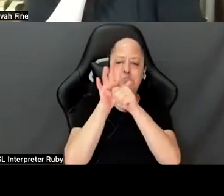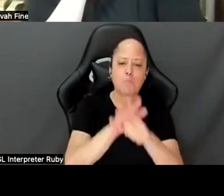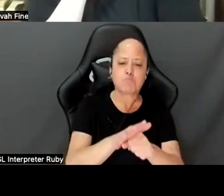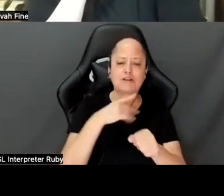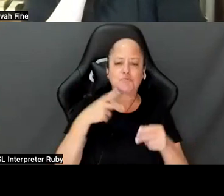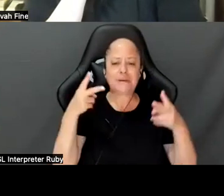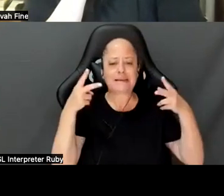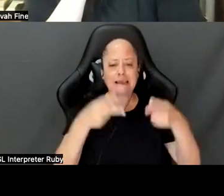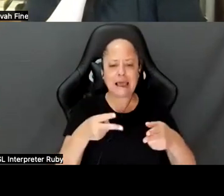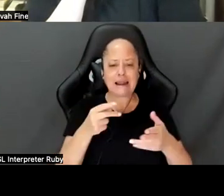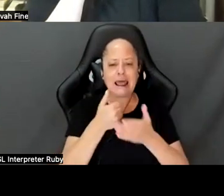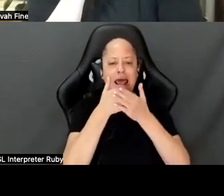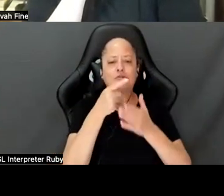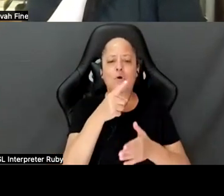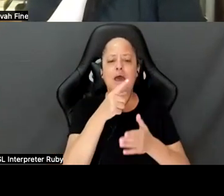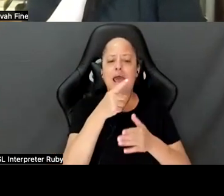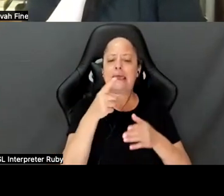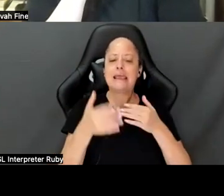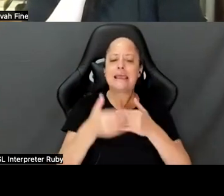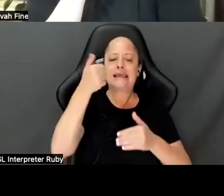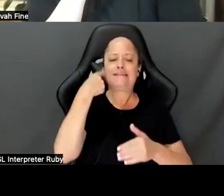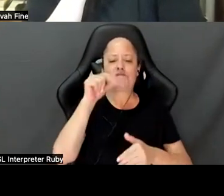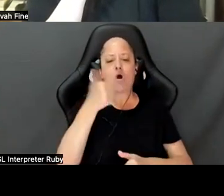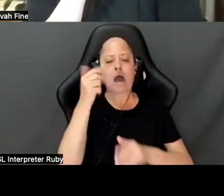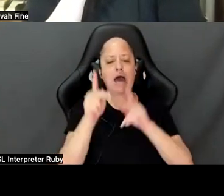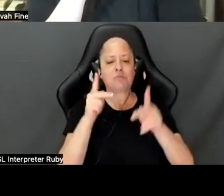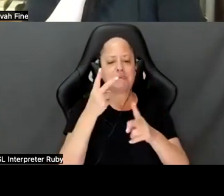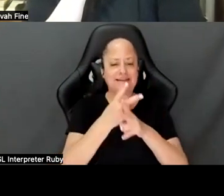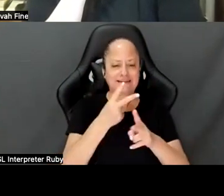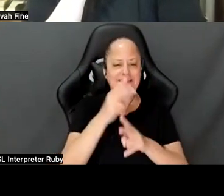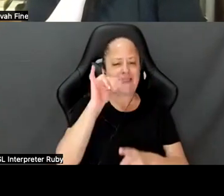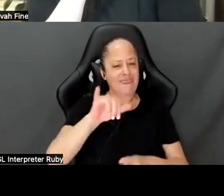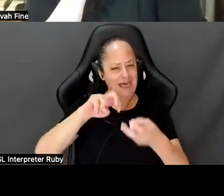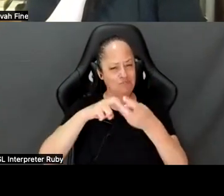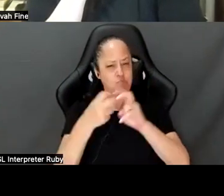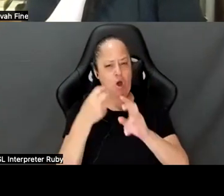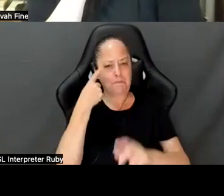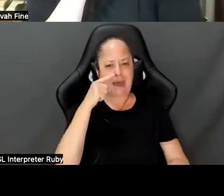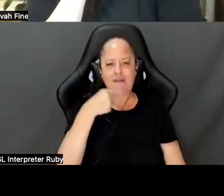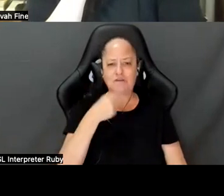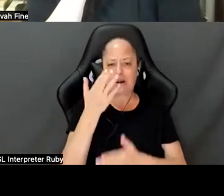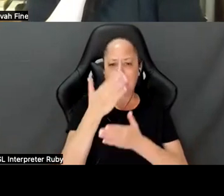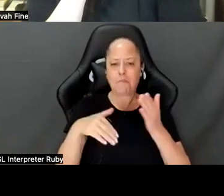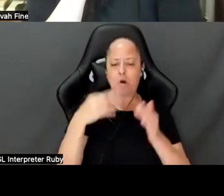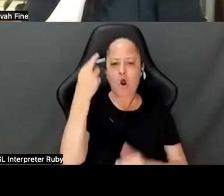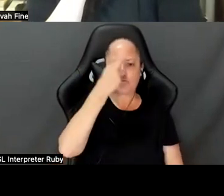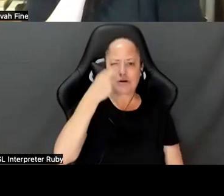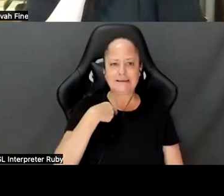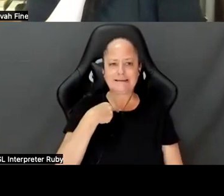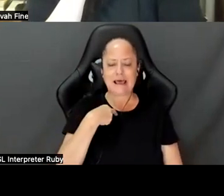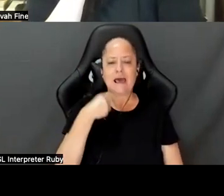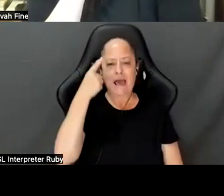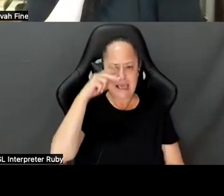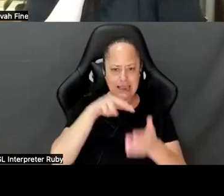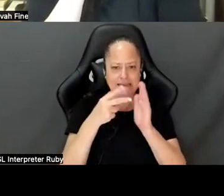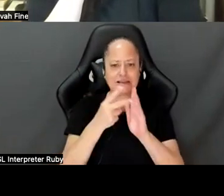easier for others to take care of, and how that is really problematic for me. And that is part of one of the reasons why I intentionally